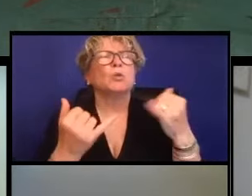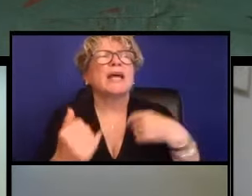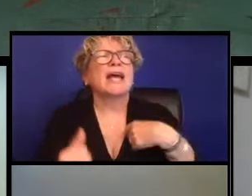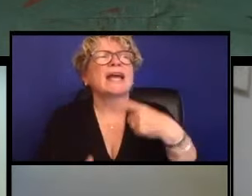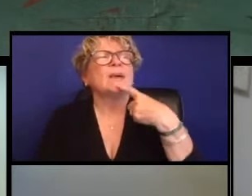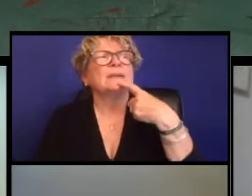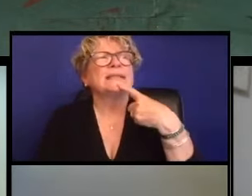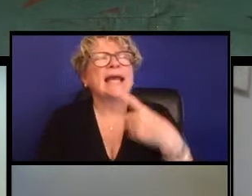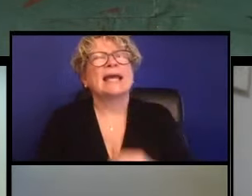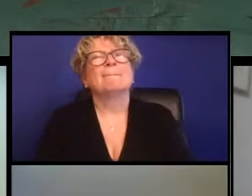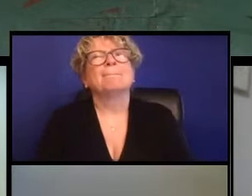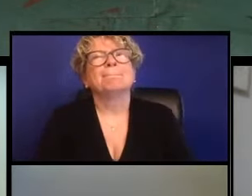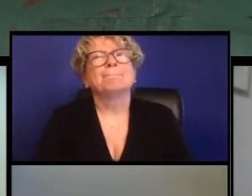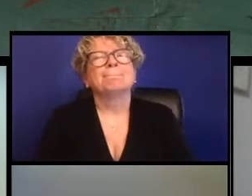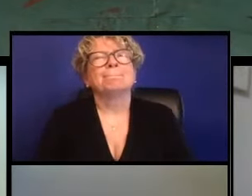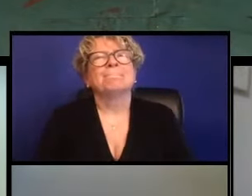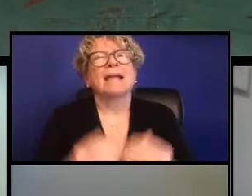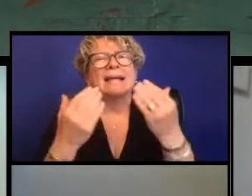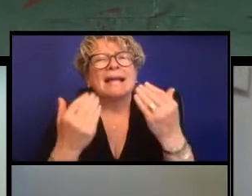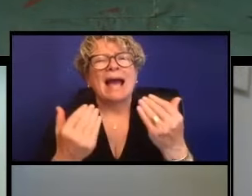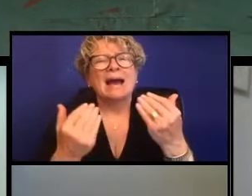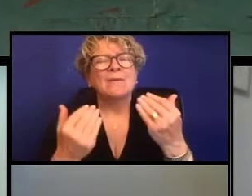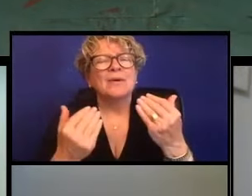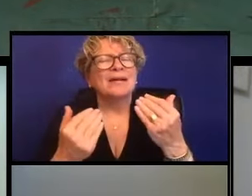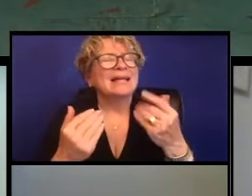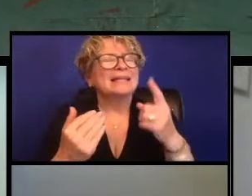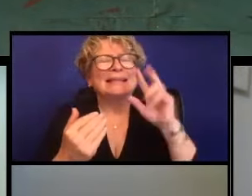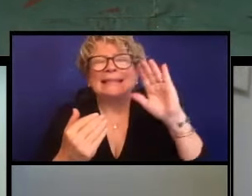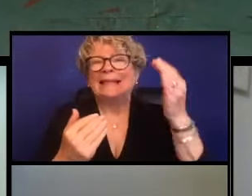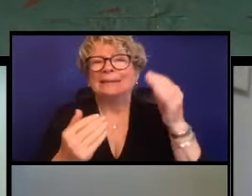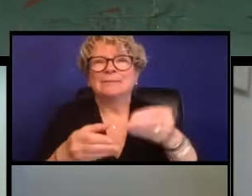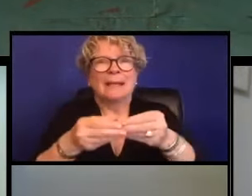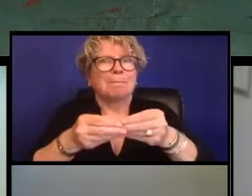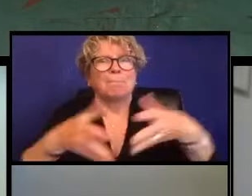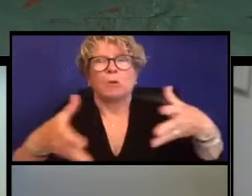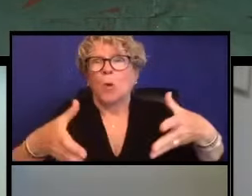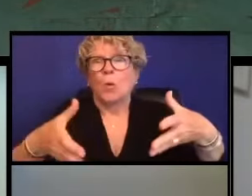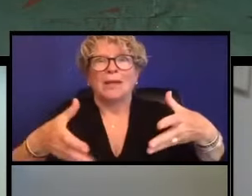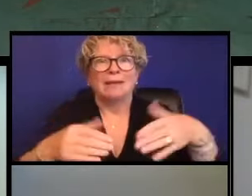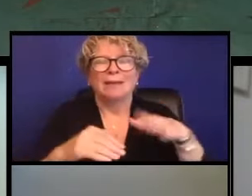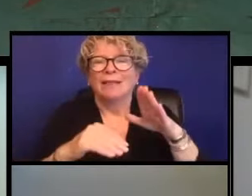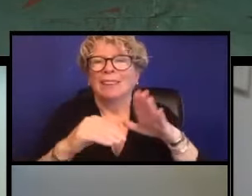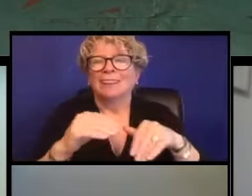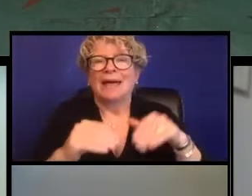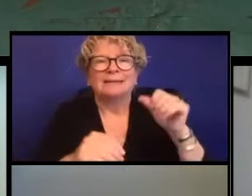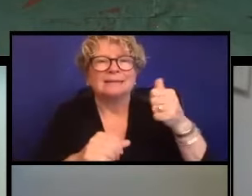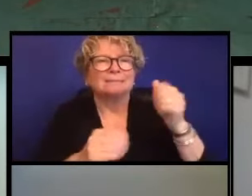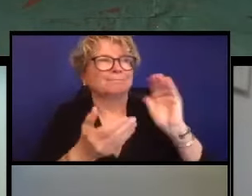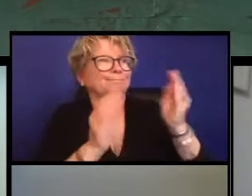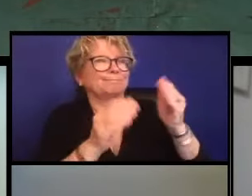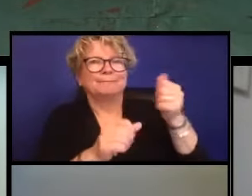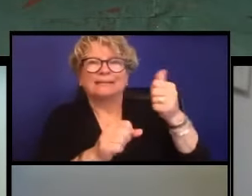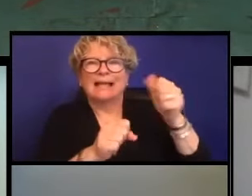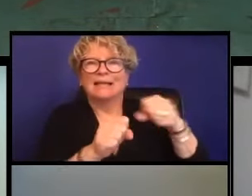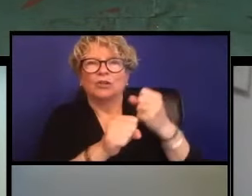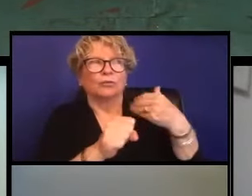100 times just exploded than it was maybe, let's say, 10 years ago or 5 years